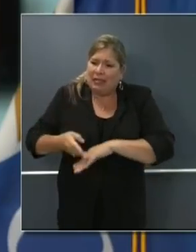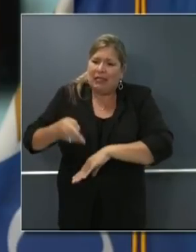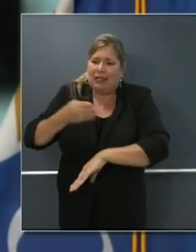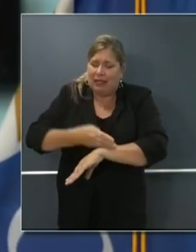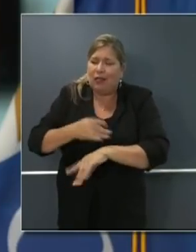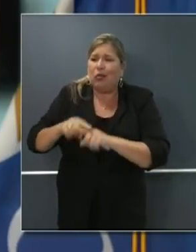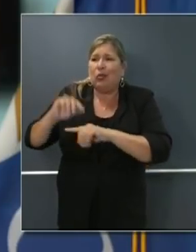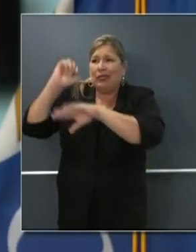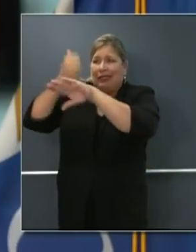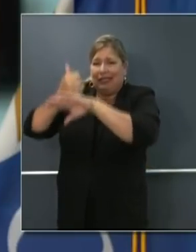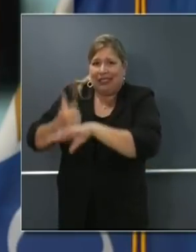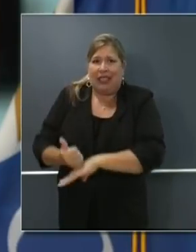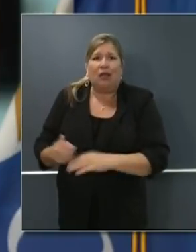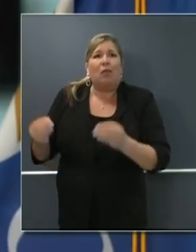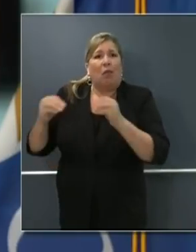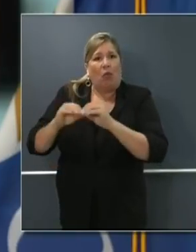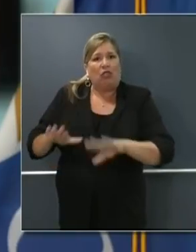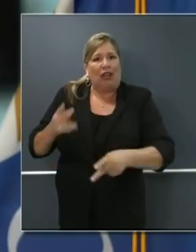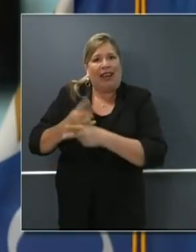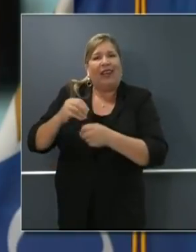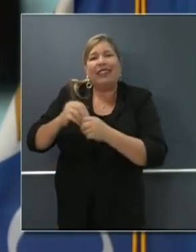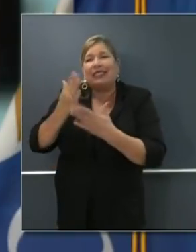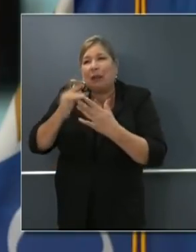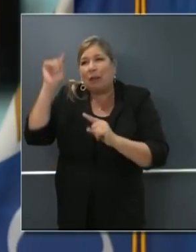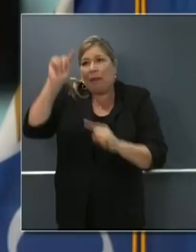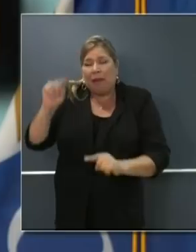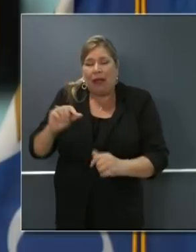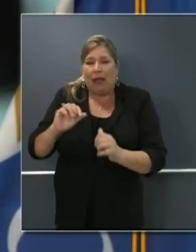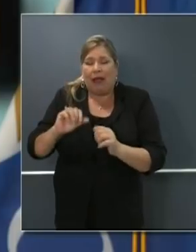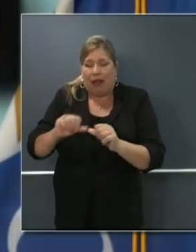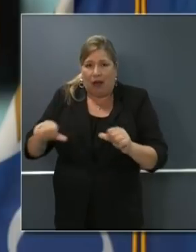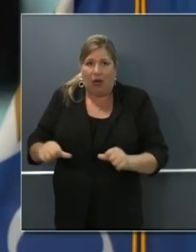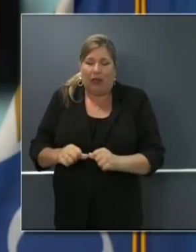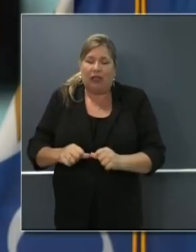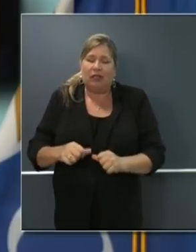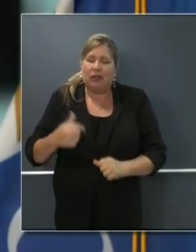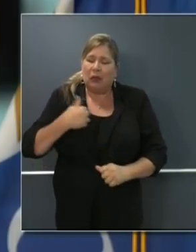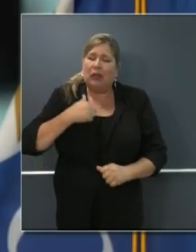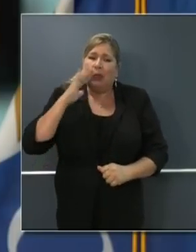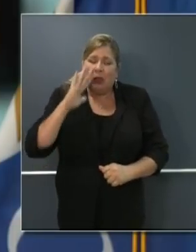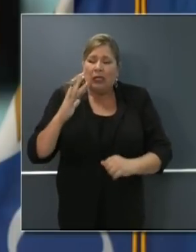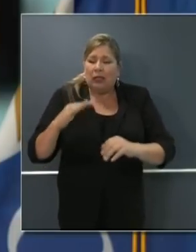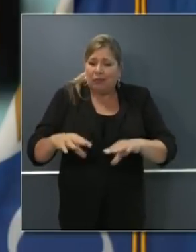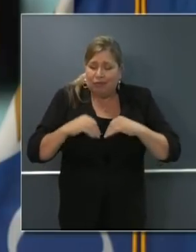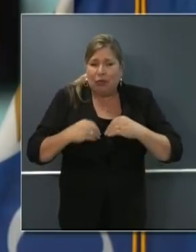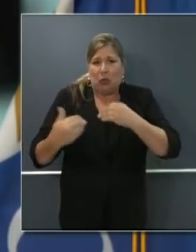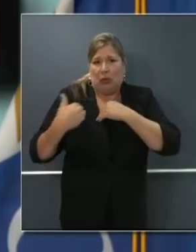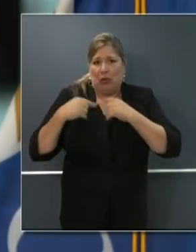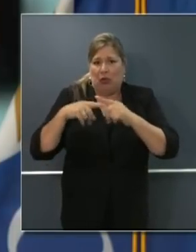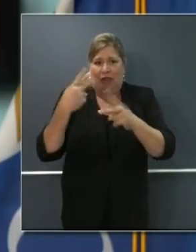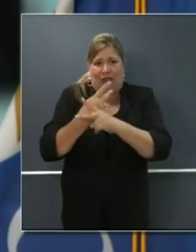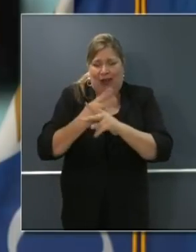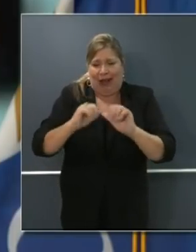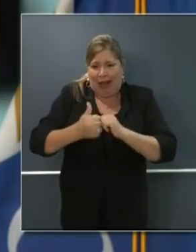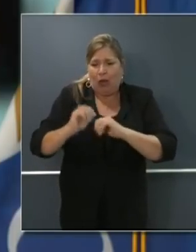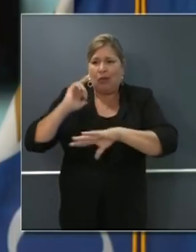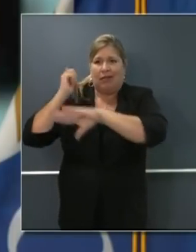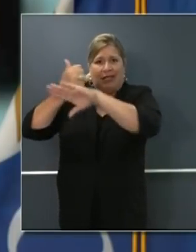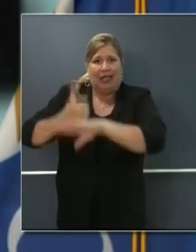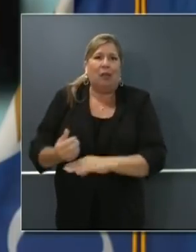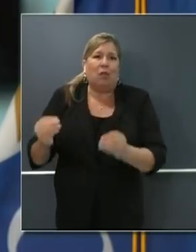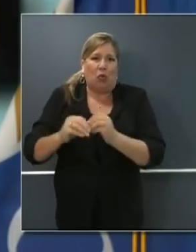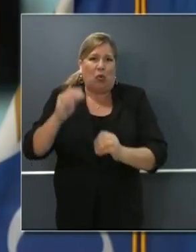facilities shutting down makes that more challenging, but that's our responsibility to work through and figure out. And so that's the part of that $100